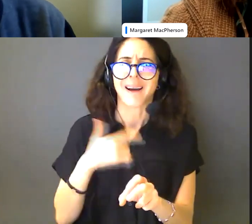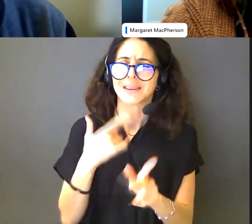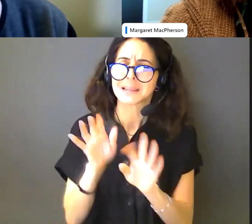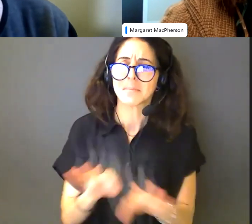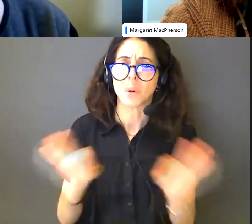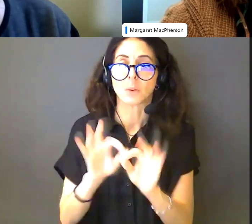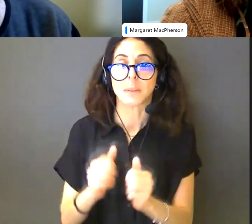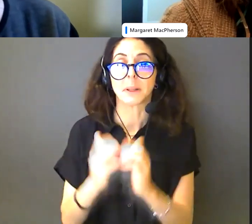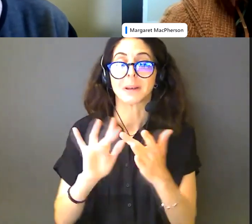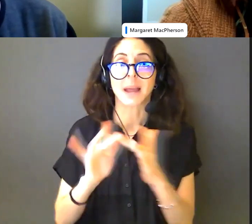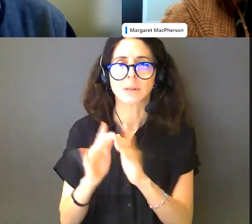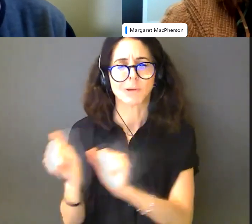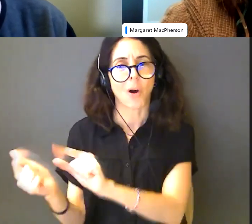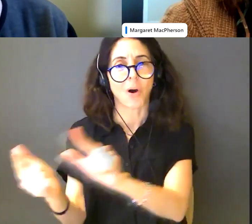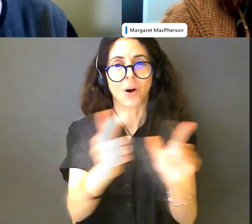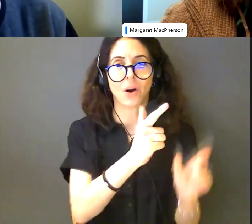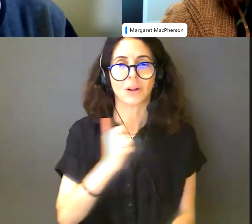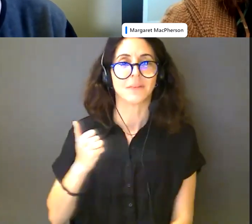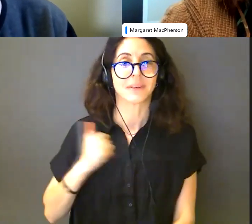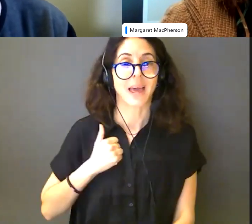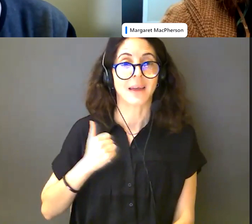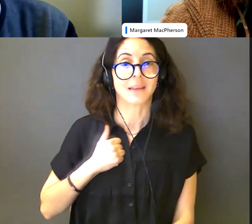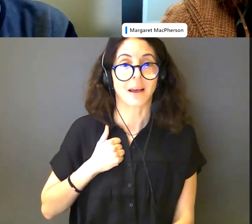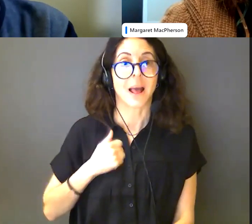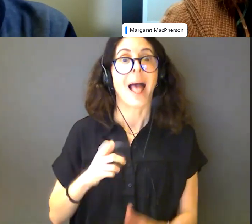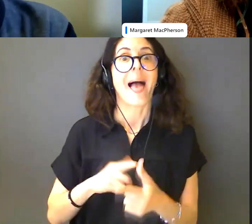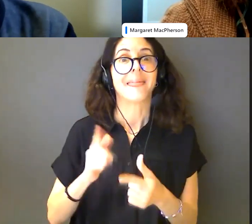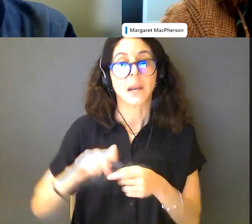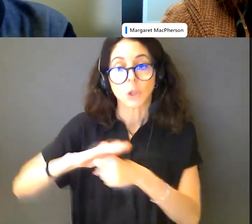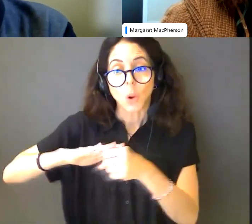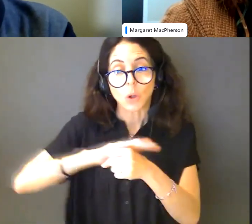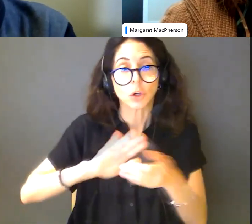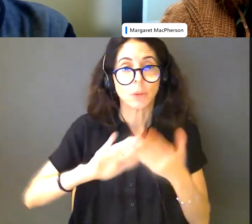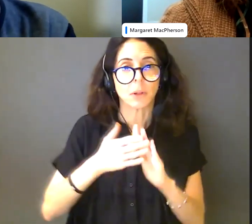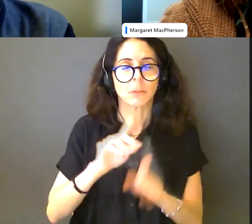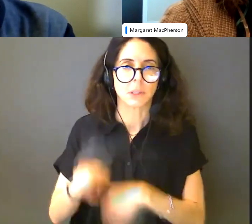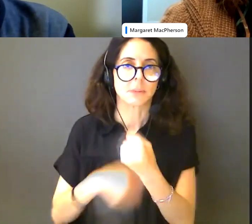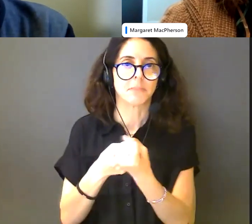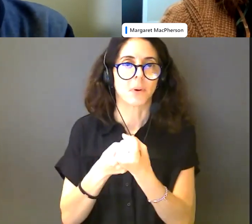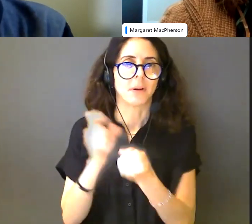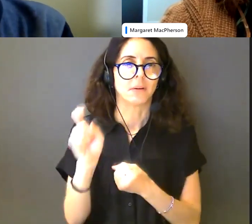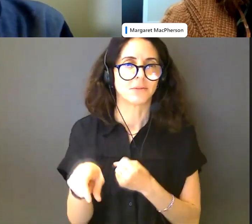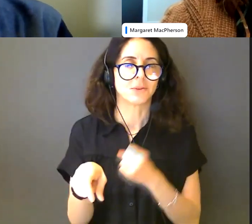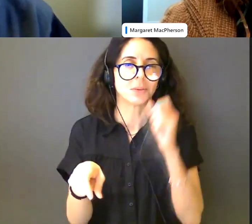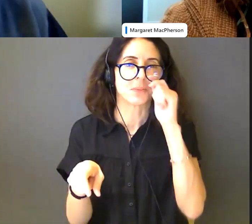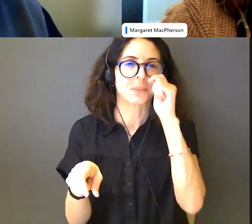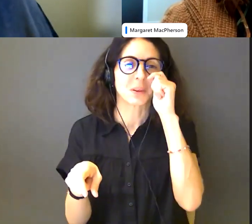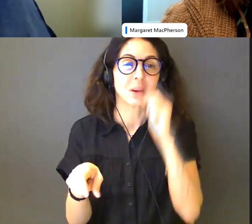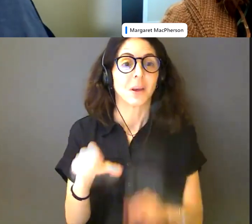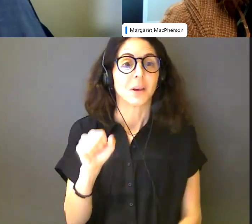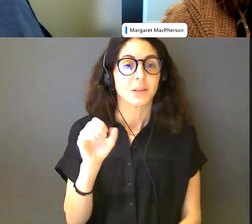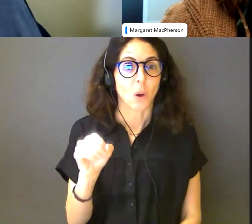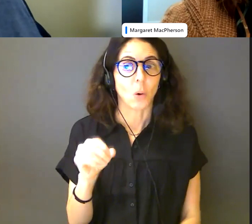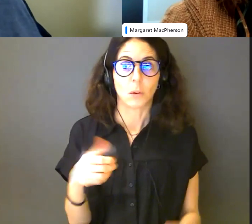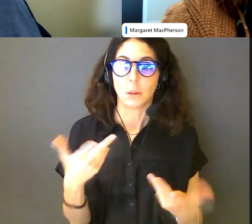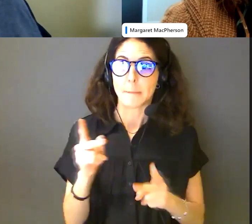province and territory. And then we need to be supporting the work in the local communities so that, you know, that picture of people being